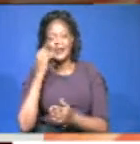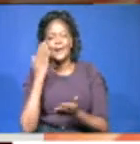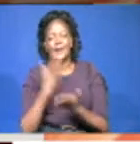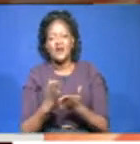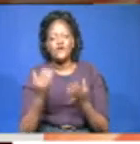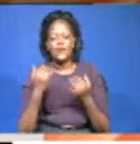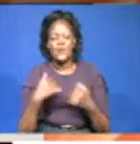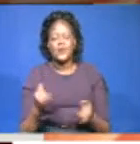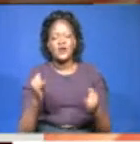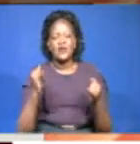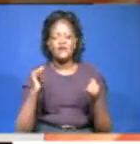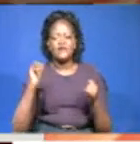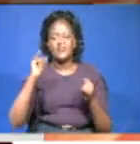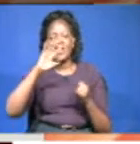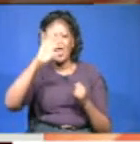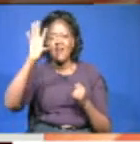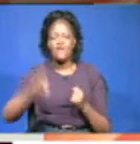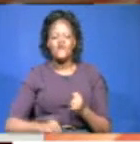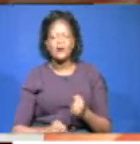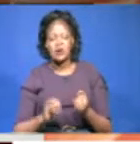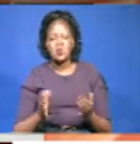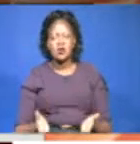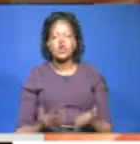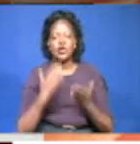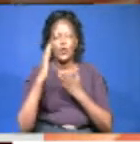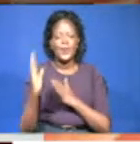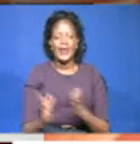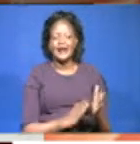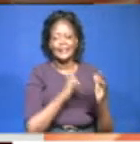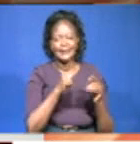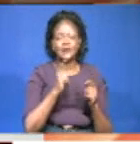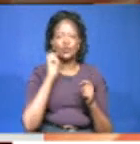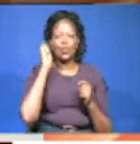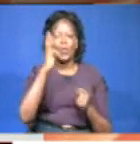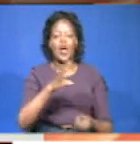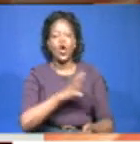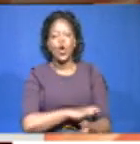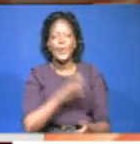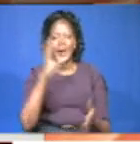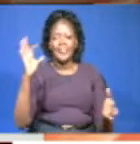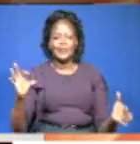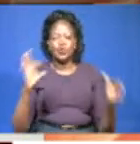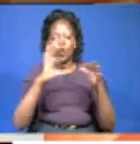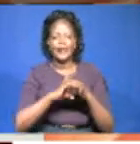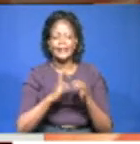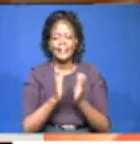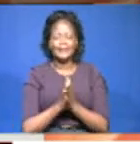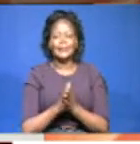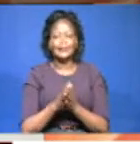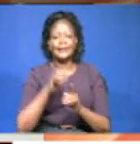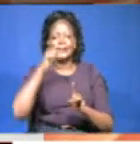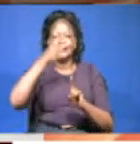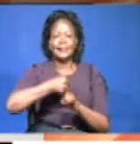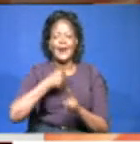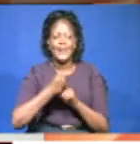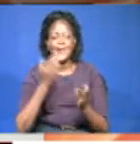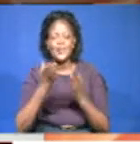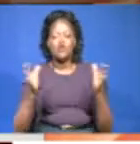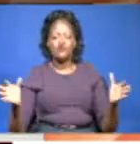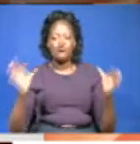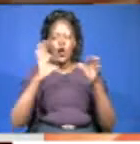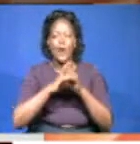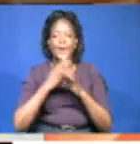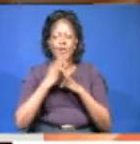Recovery and Resilience Plan. The trade mission will capacitate, coordinate, and champion business connections between the